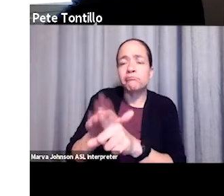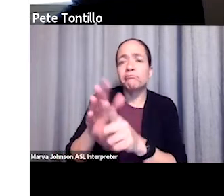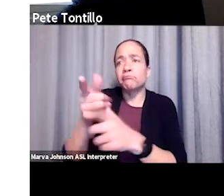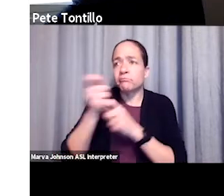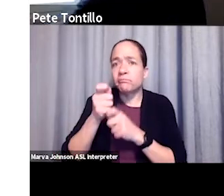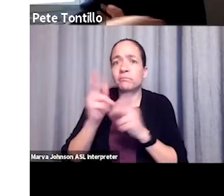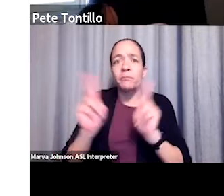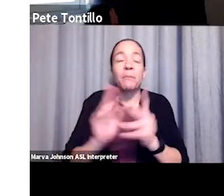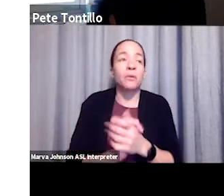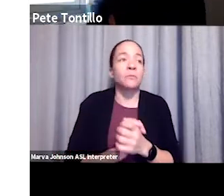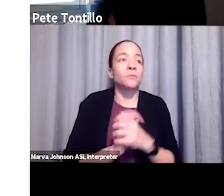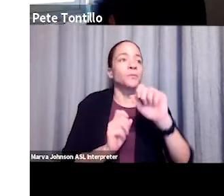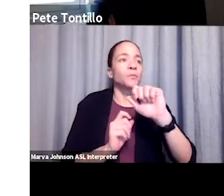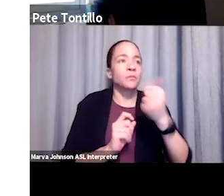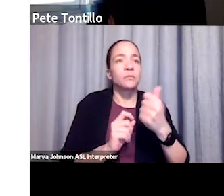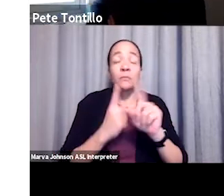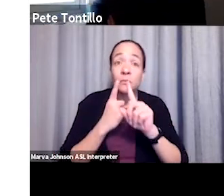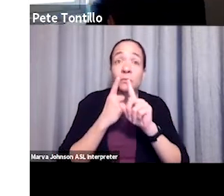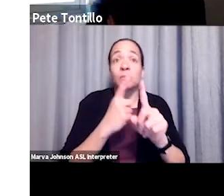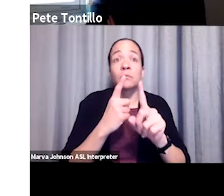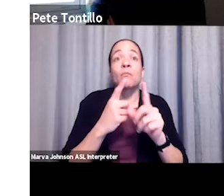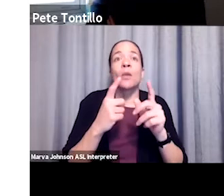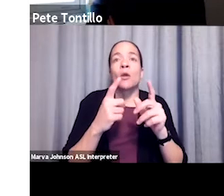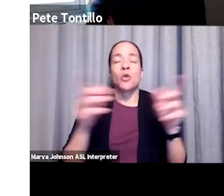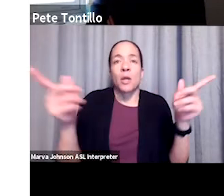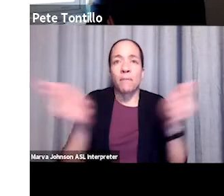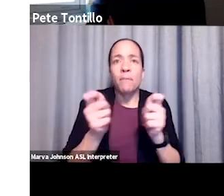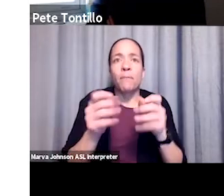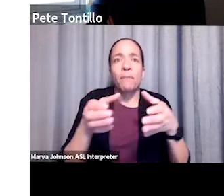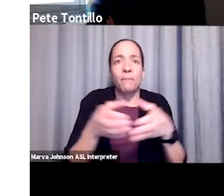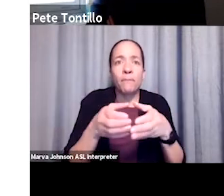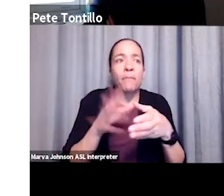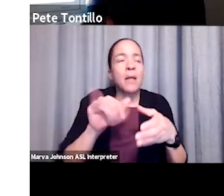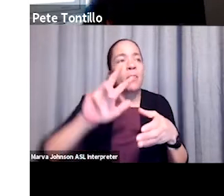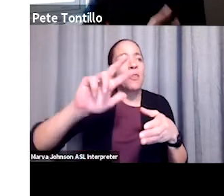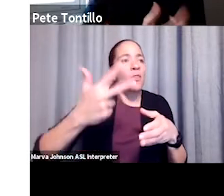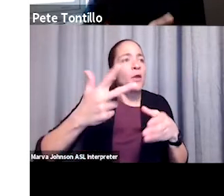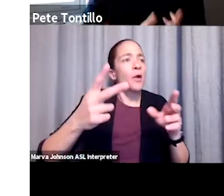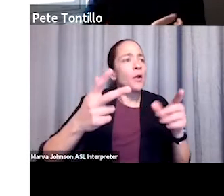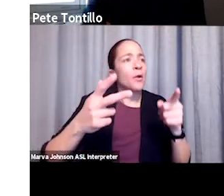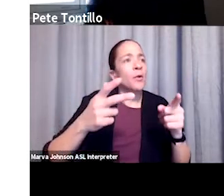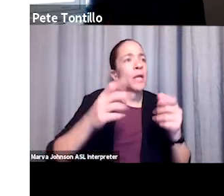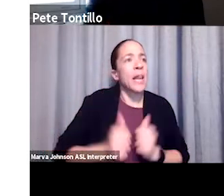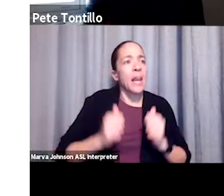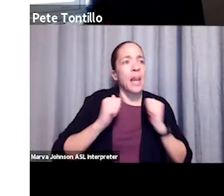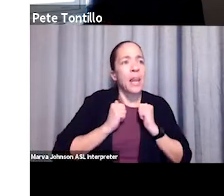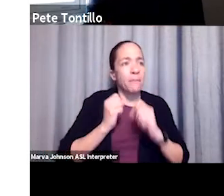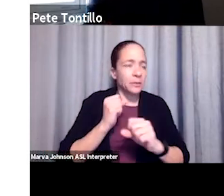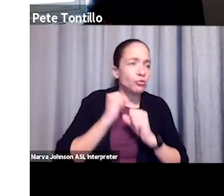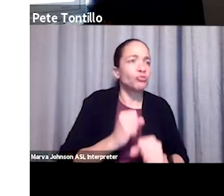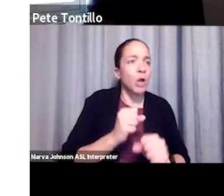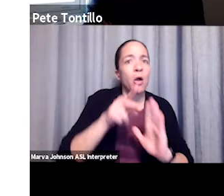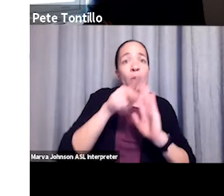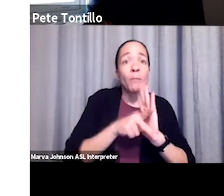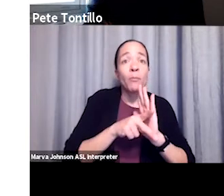Other aspirations here show similar opportunities to bring people together. For example, the third one, inviting people to live by the moral principles they